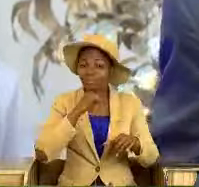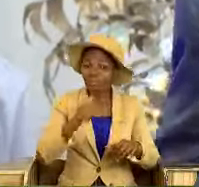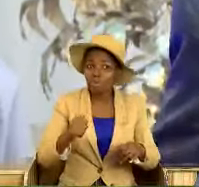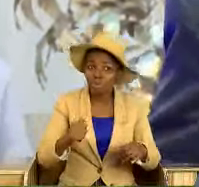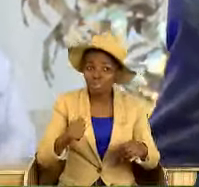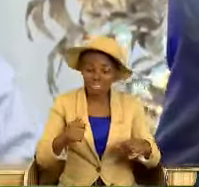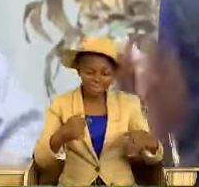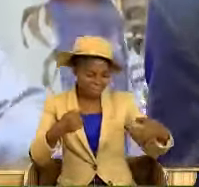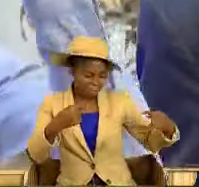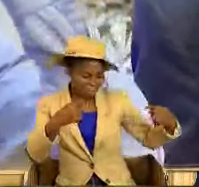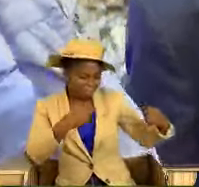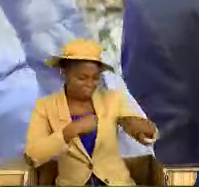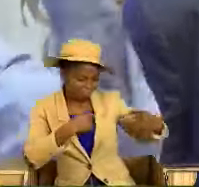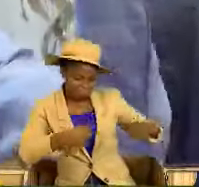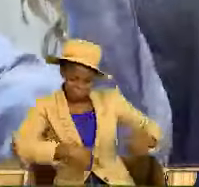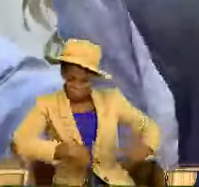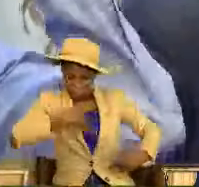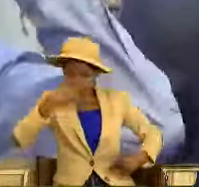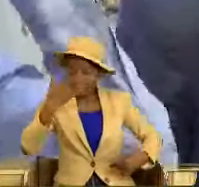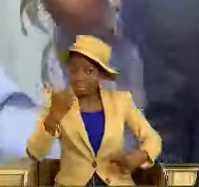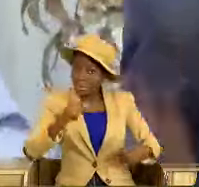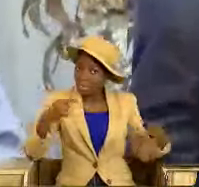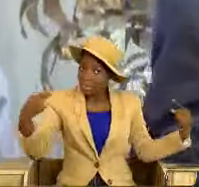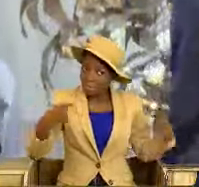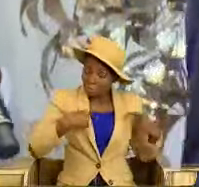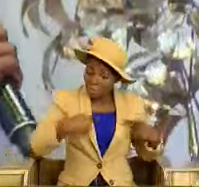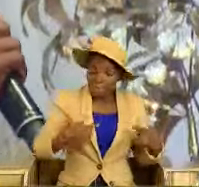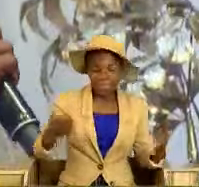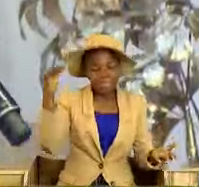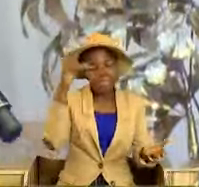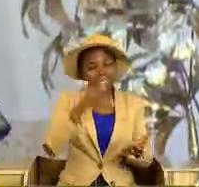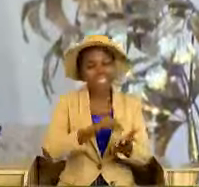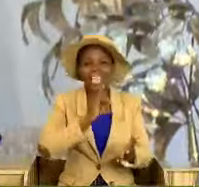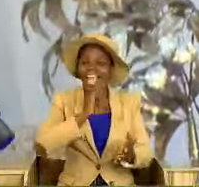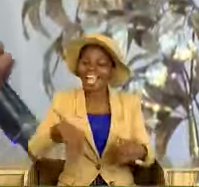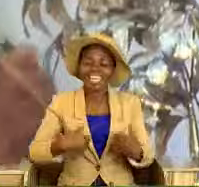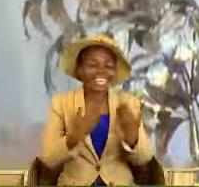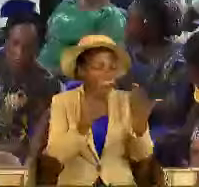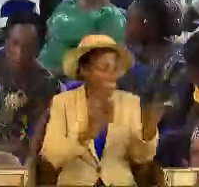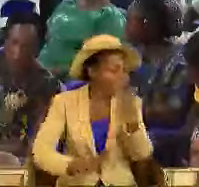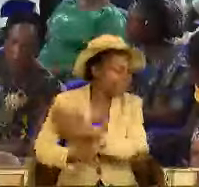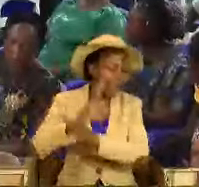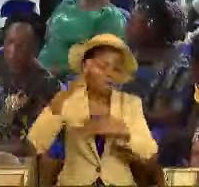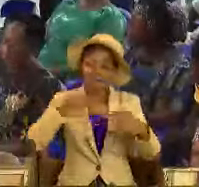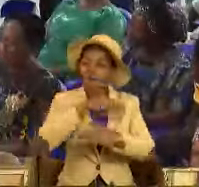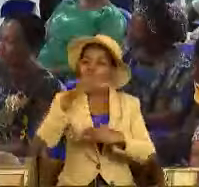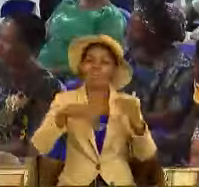perfected now I give God all the glory I return all the glory to him thank you